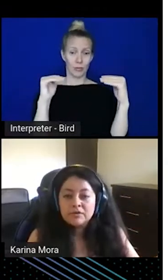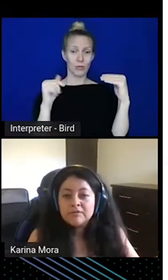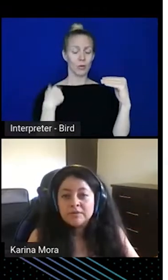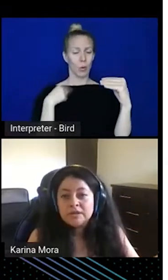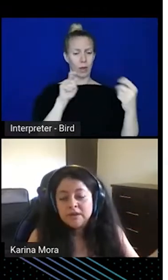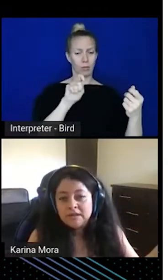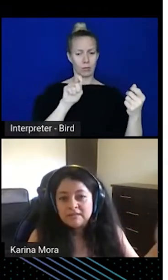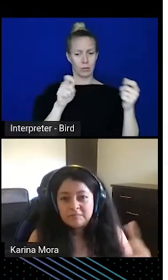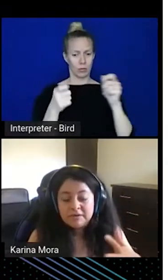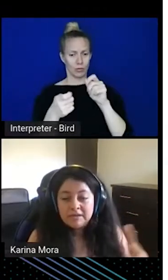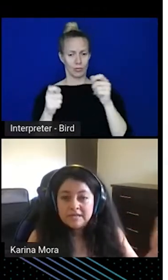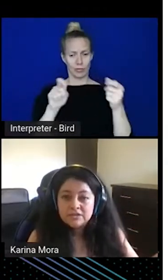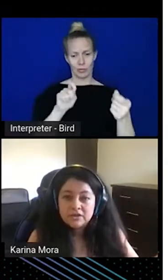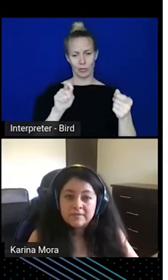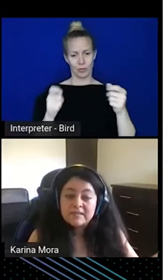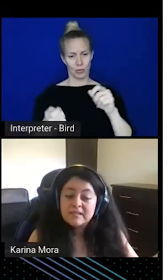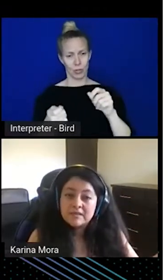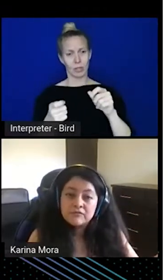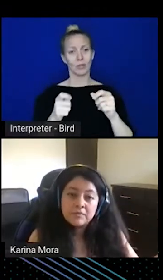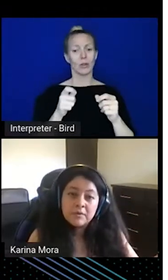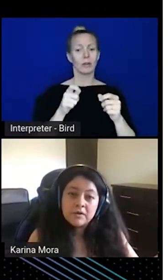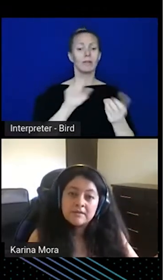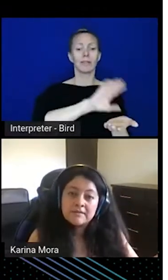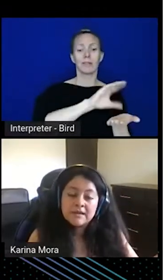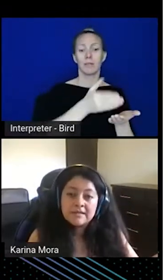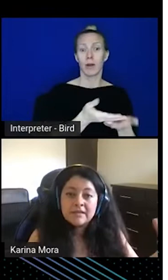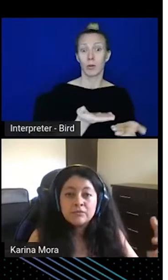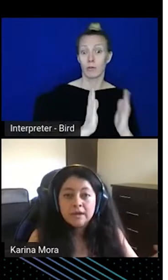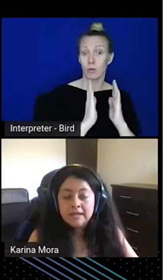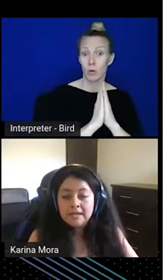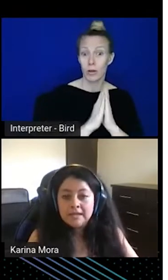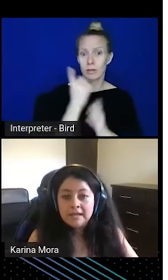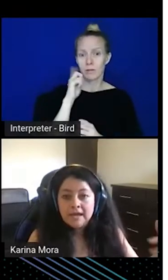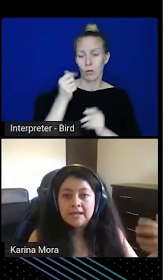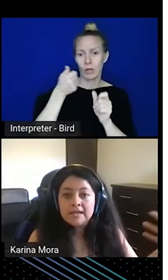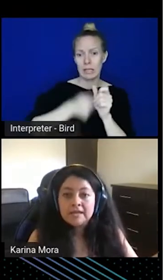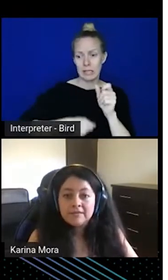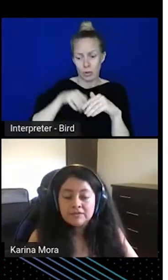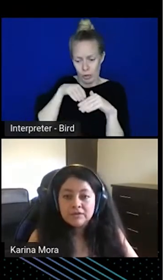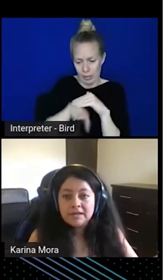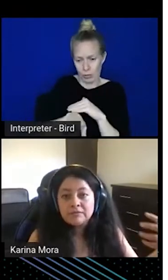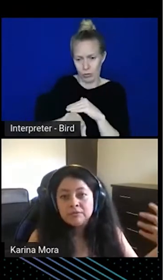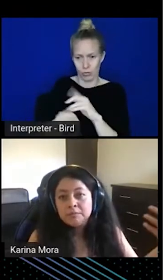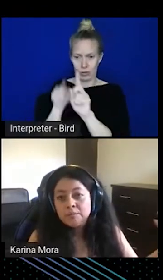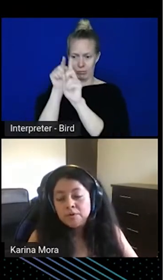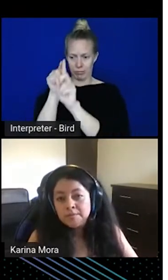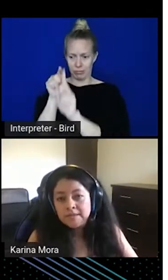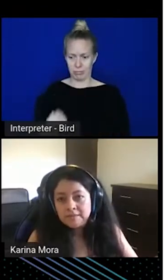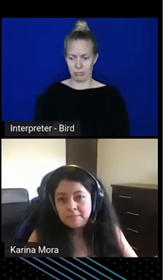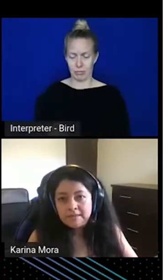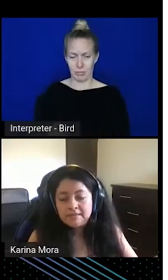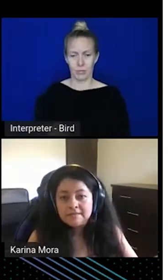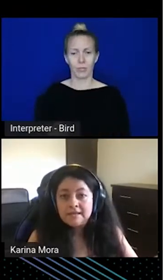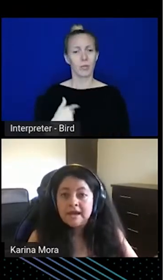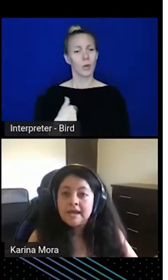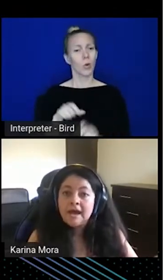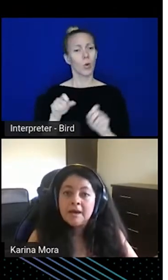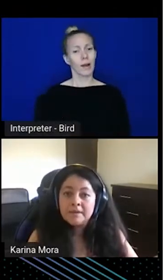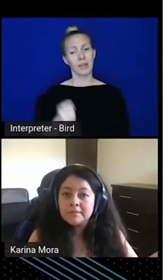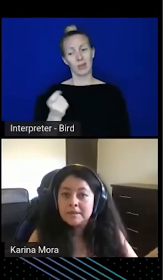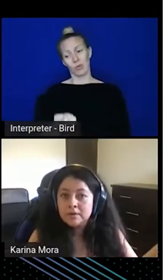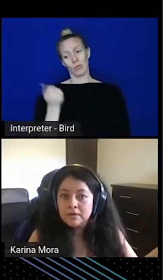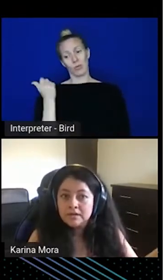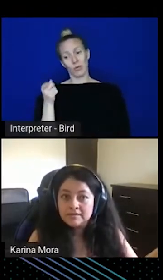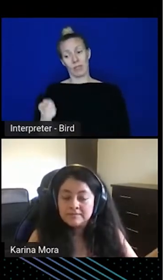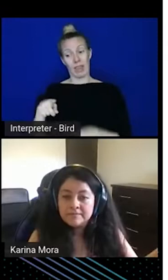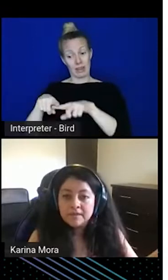of volume of requests per each of these entry points. And that way, I can eventually remove the dependency I have